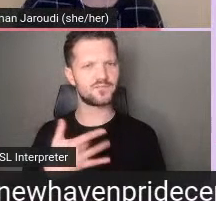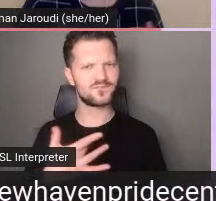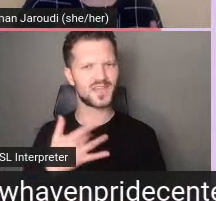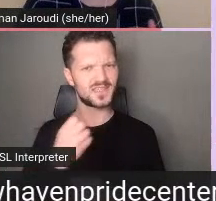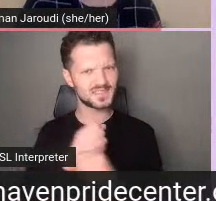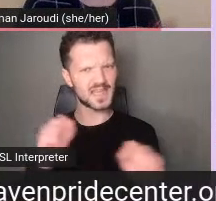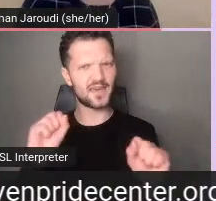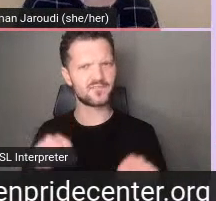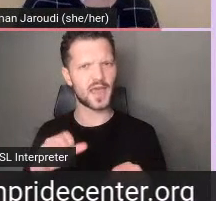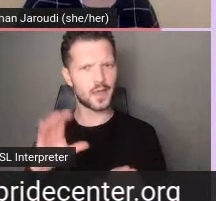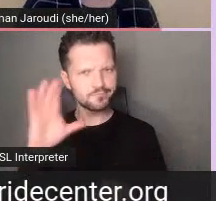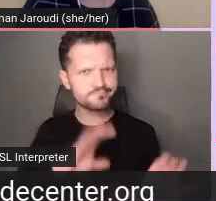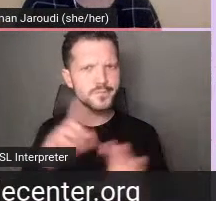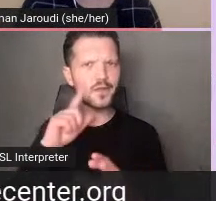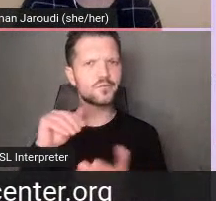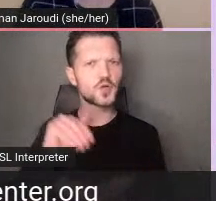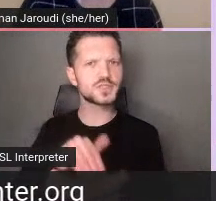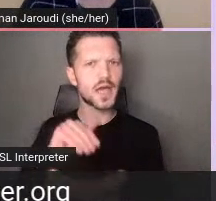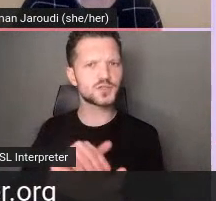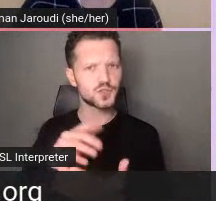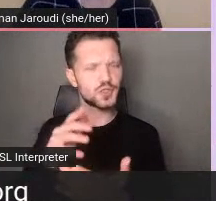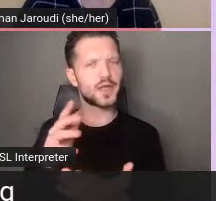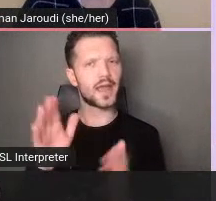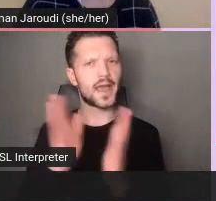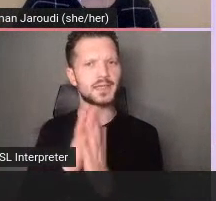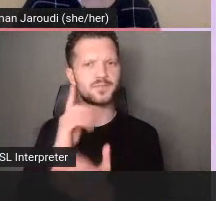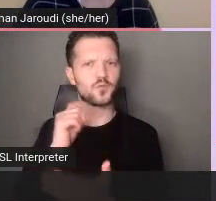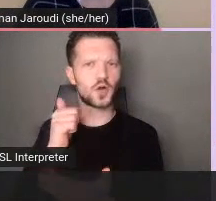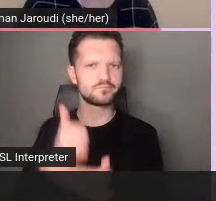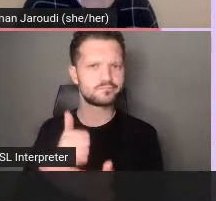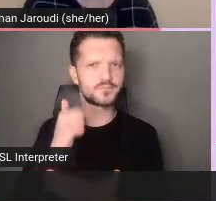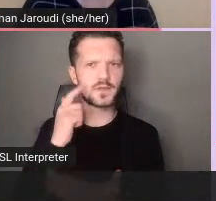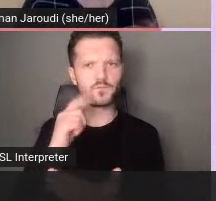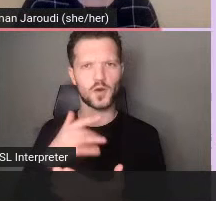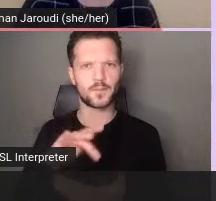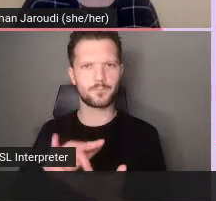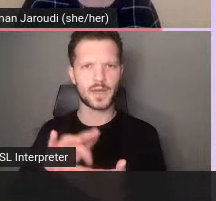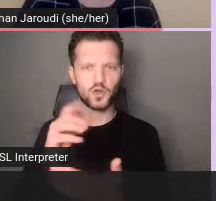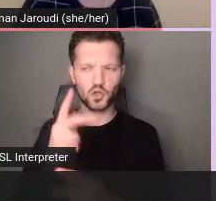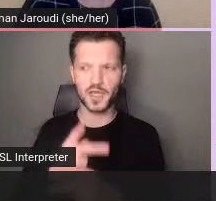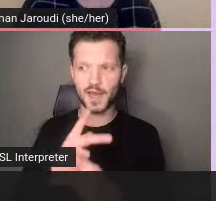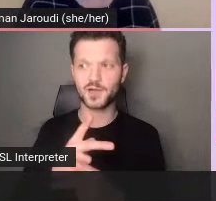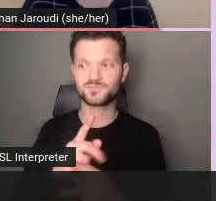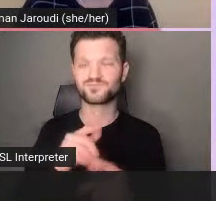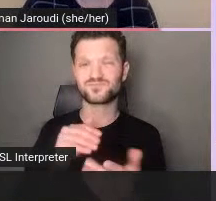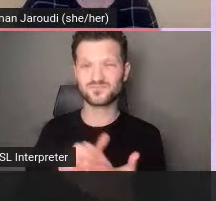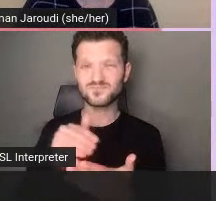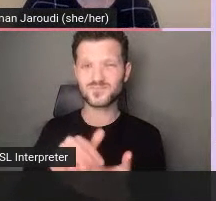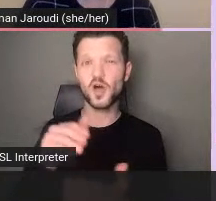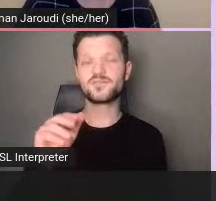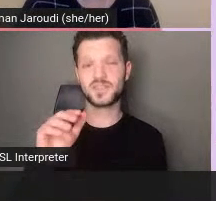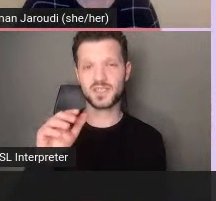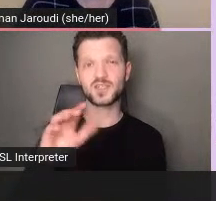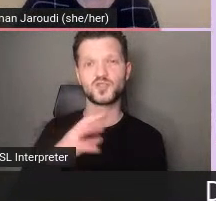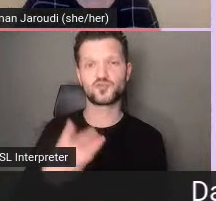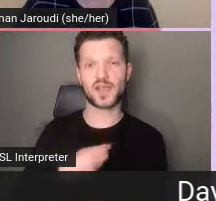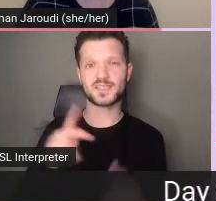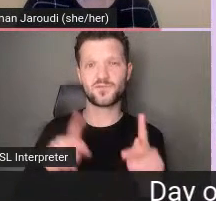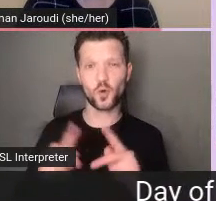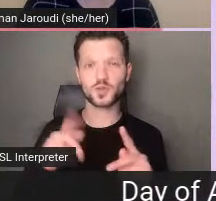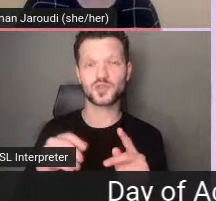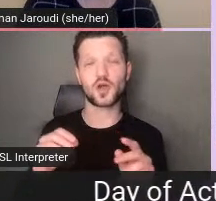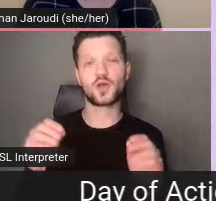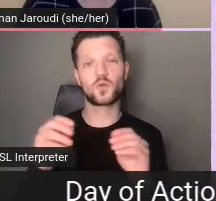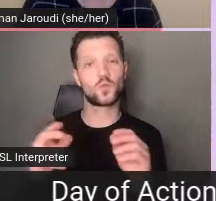and reproductive health specifically, research has found that trans folks are often at disproportionate risk of HIV and other sexually